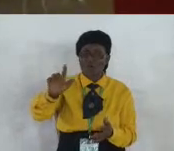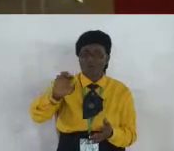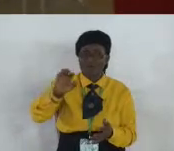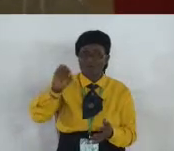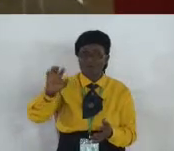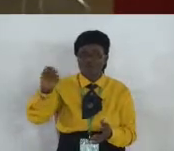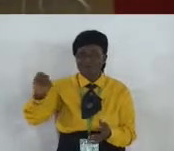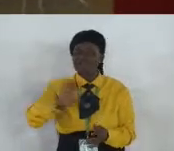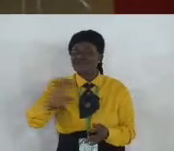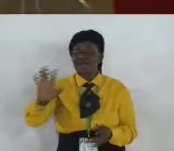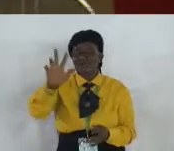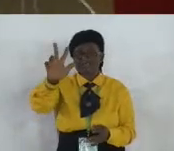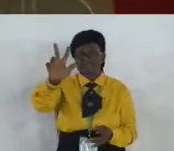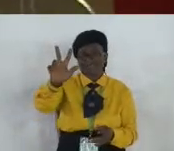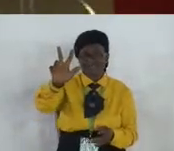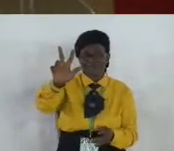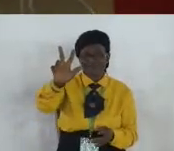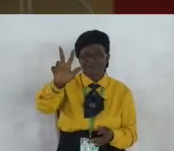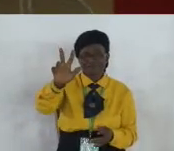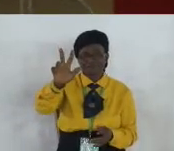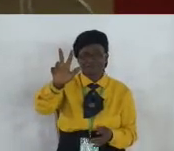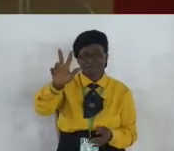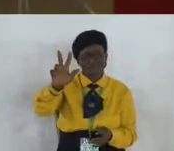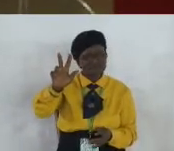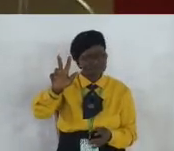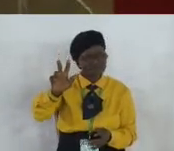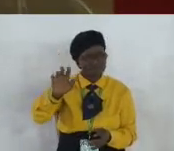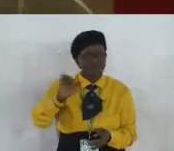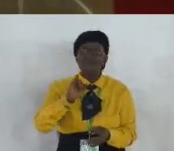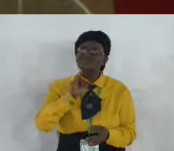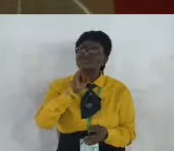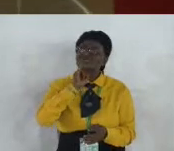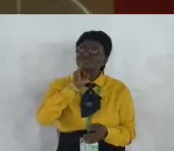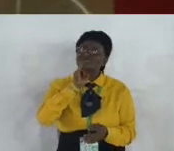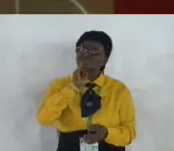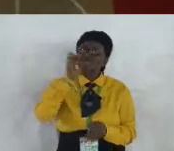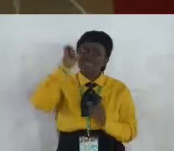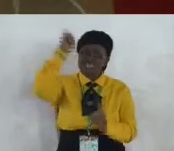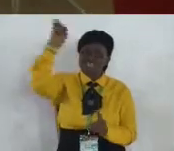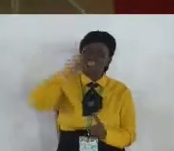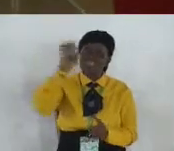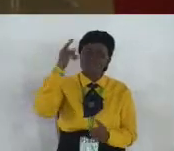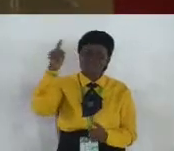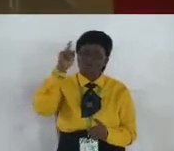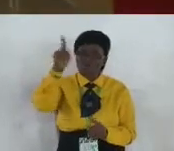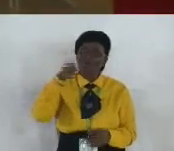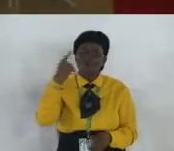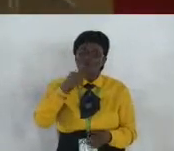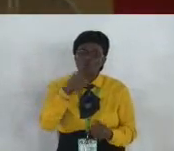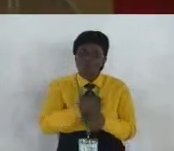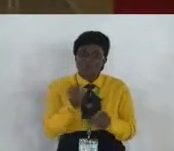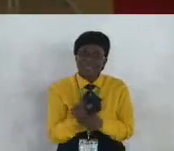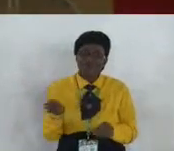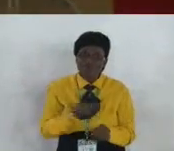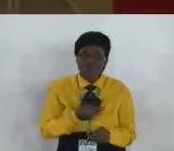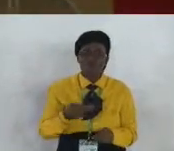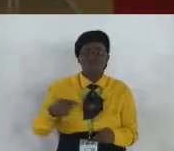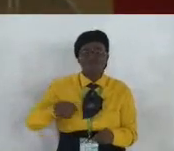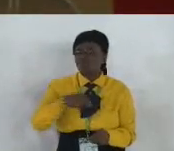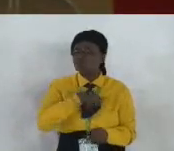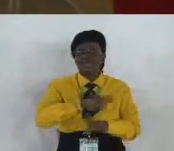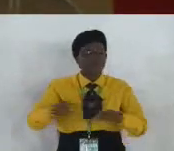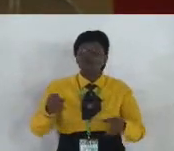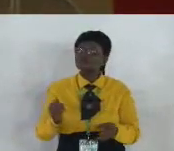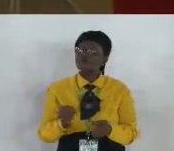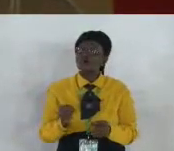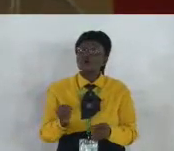Psalm 100 verse 3. He's the one who made us. We are not the one who made ourselves. He owns